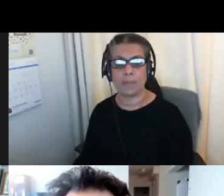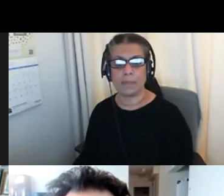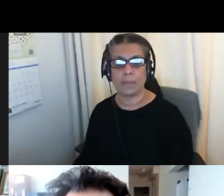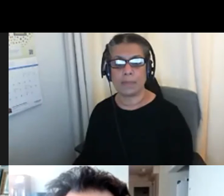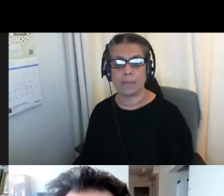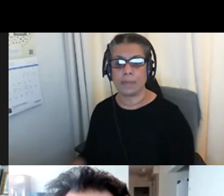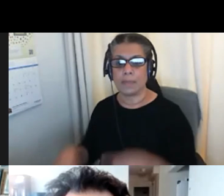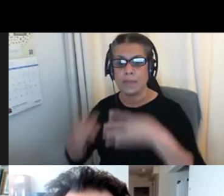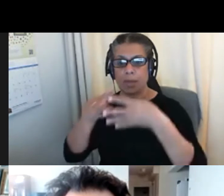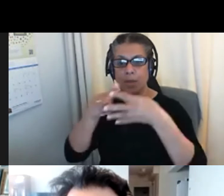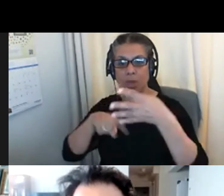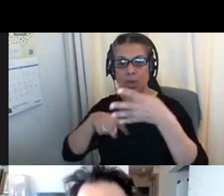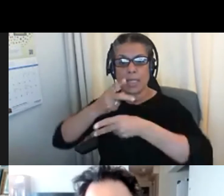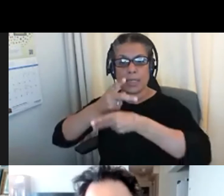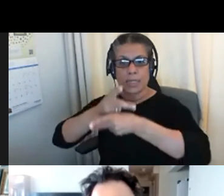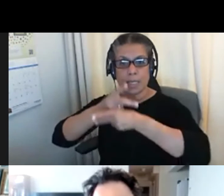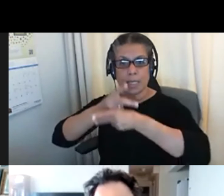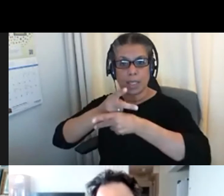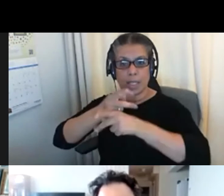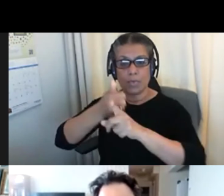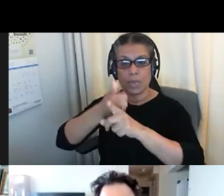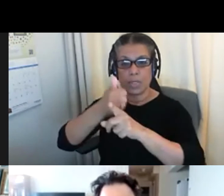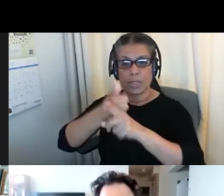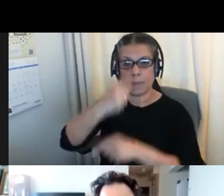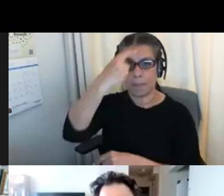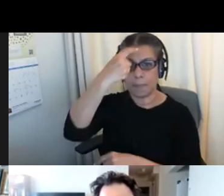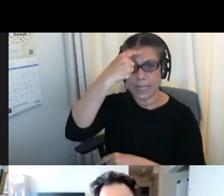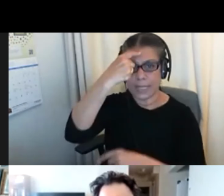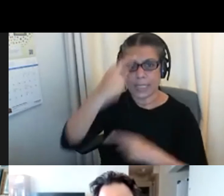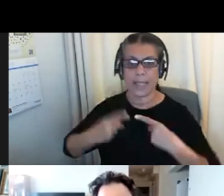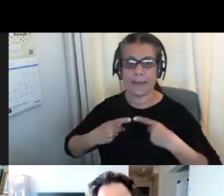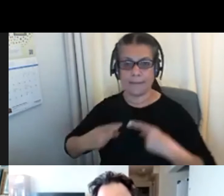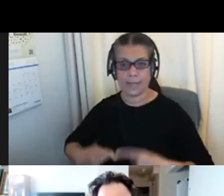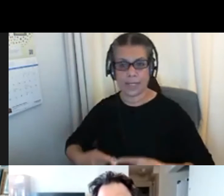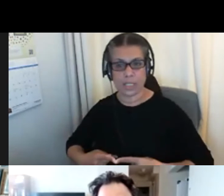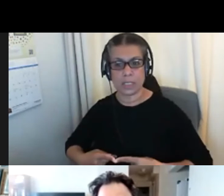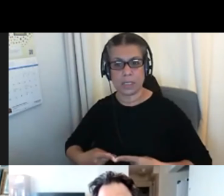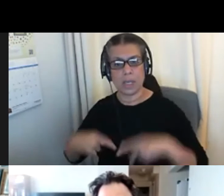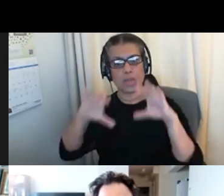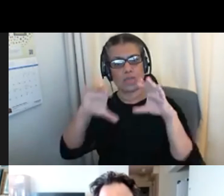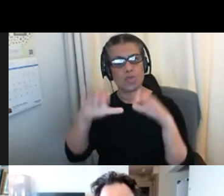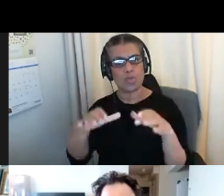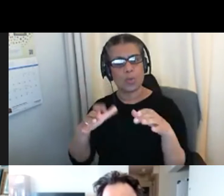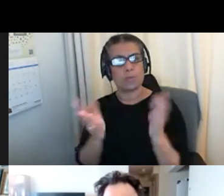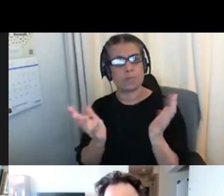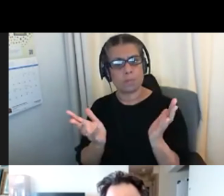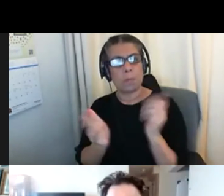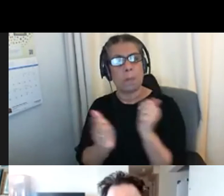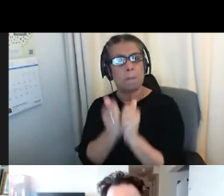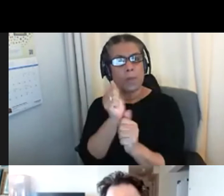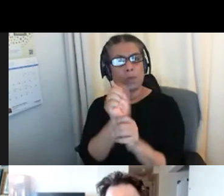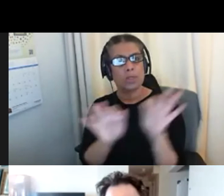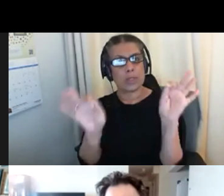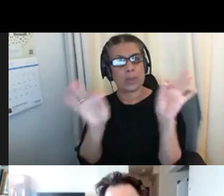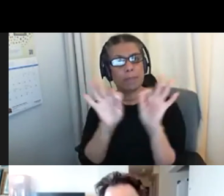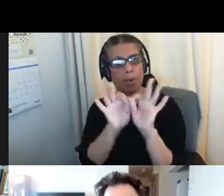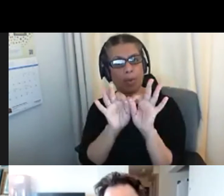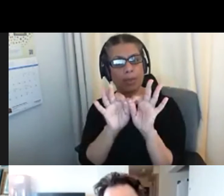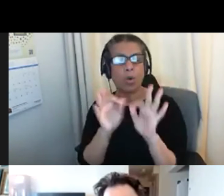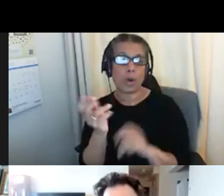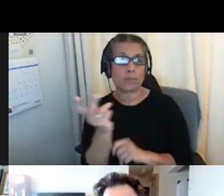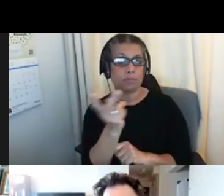looking after yourself physically and mentally is the thing that we think as a group as the most important one here, or agree most